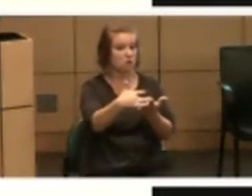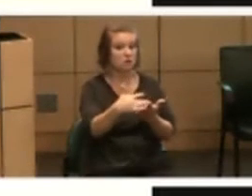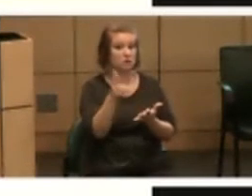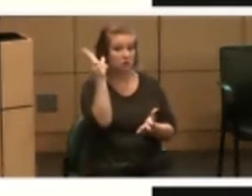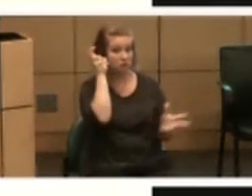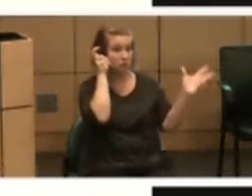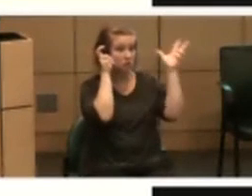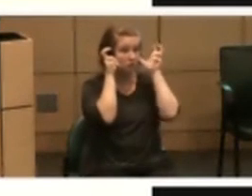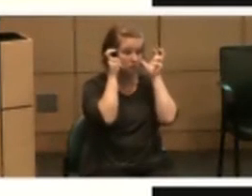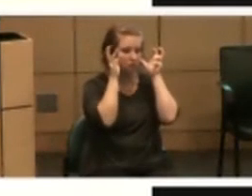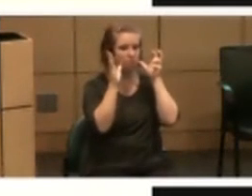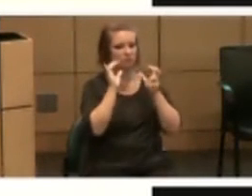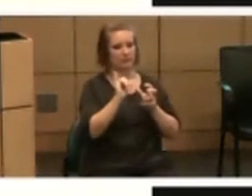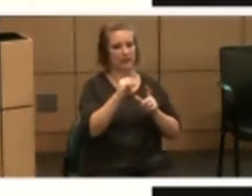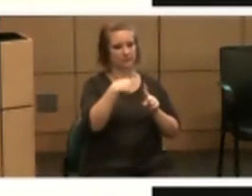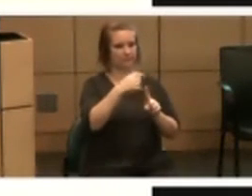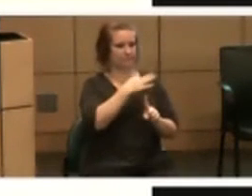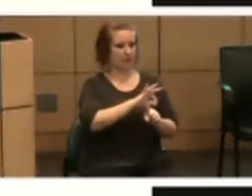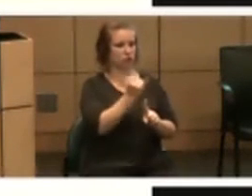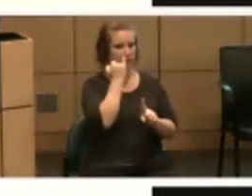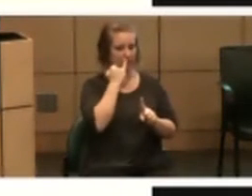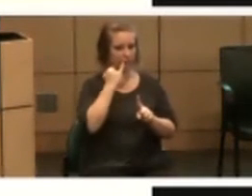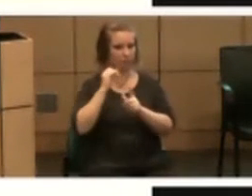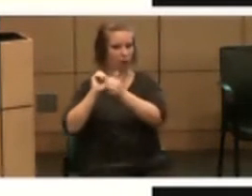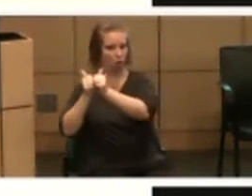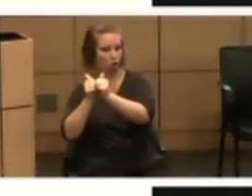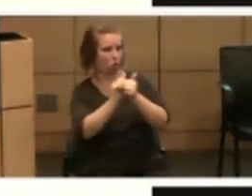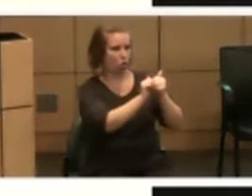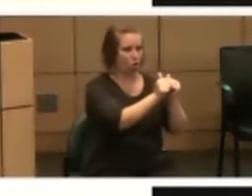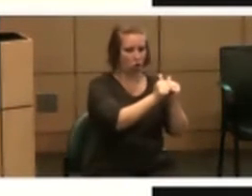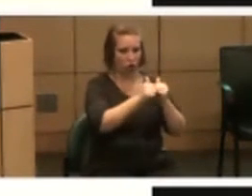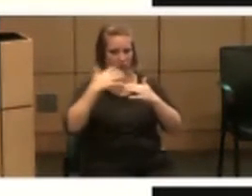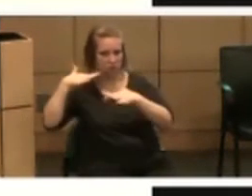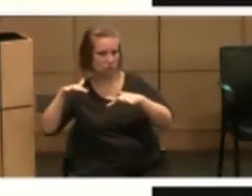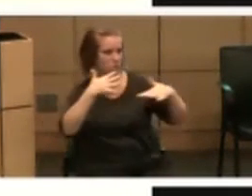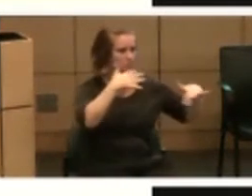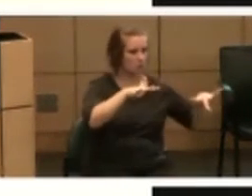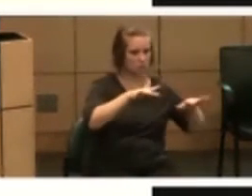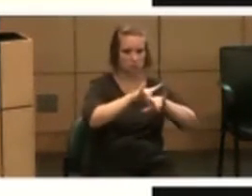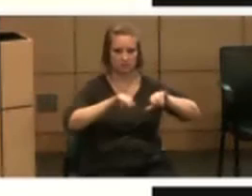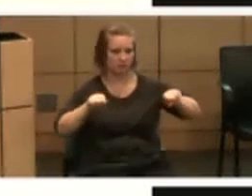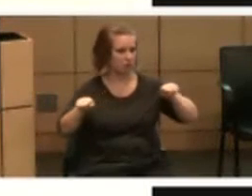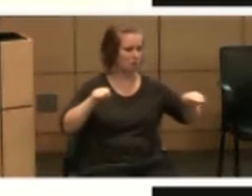competing sounds present, because you're able to use that information to determine which